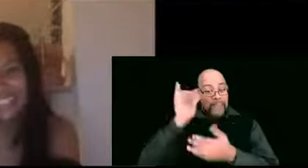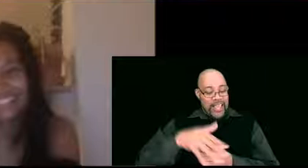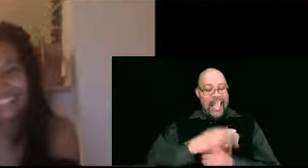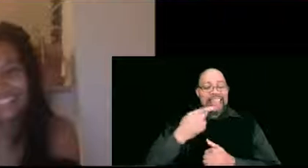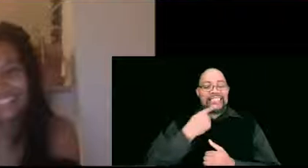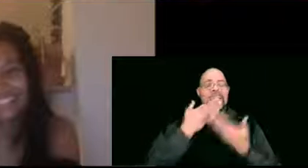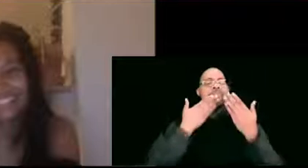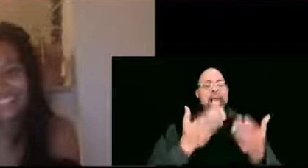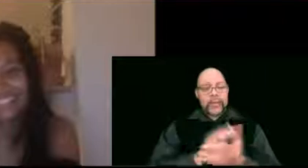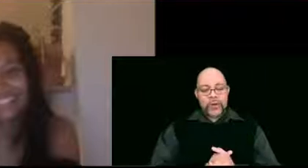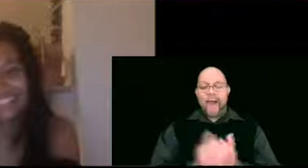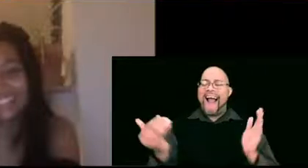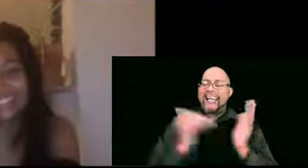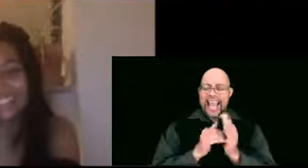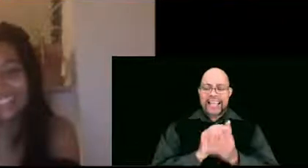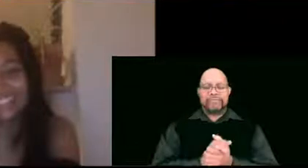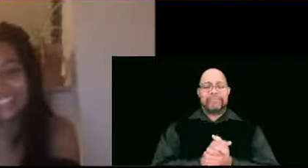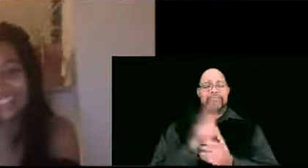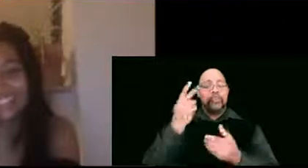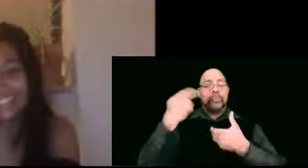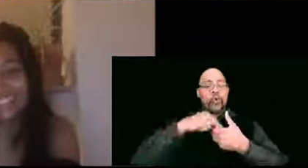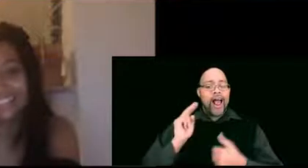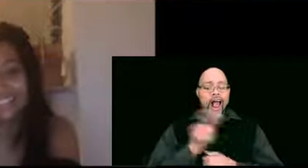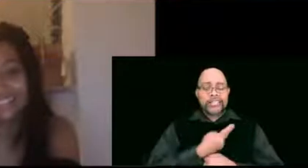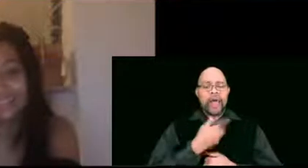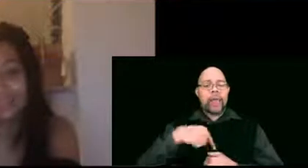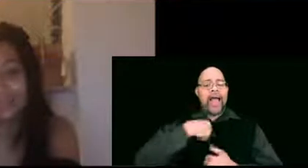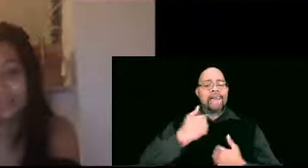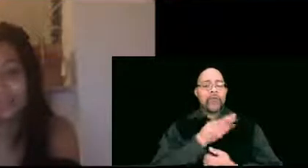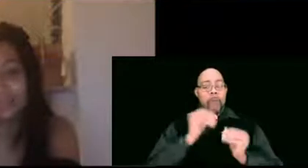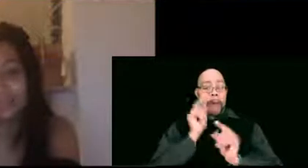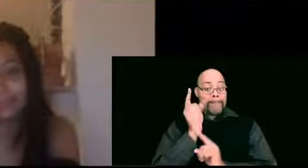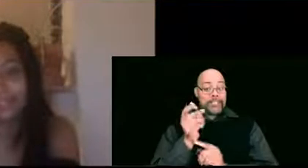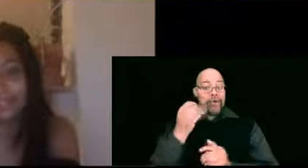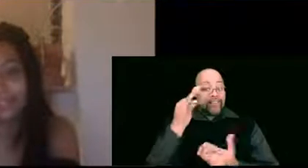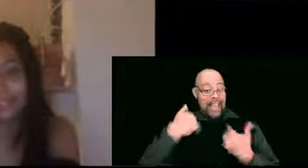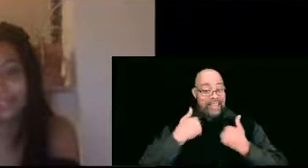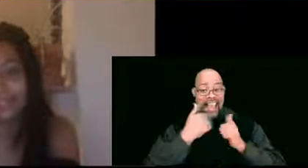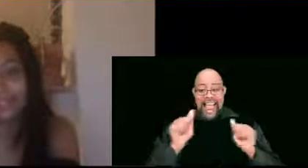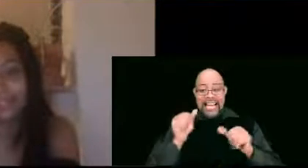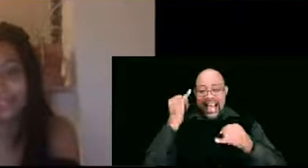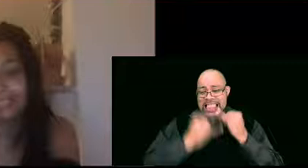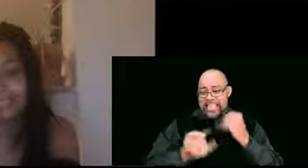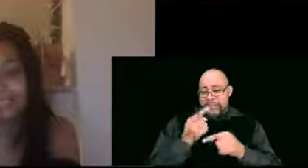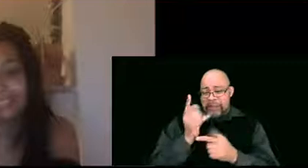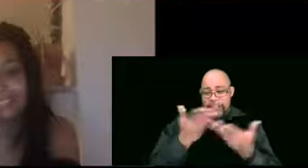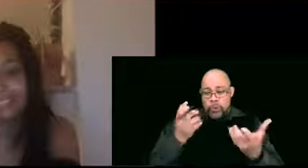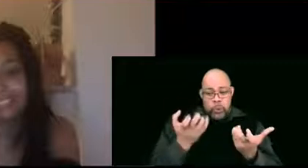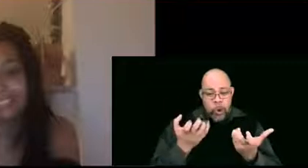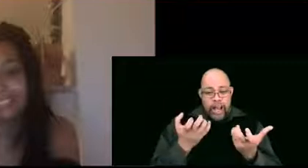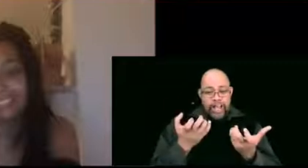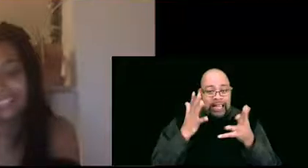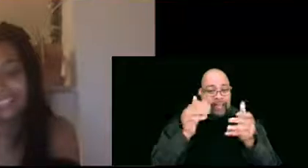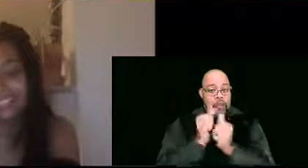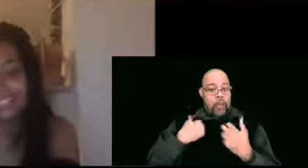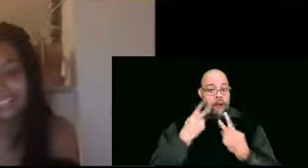will stop there and say thank you again for joining us. And we have a few more minutes. So if there's any last things that